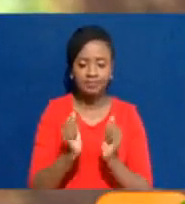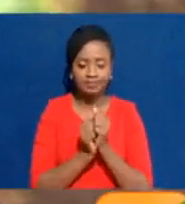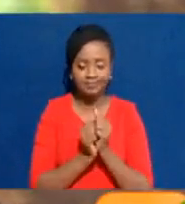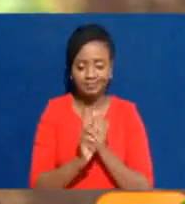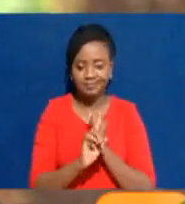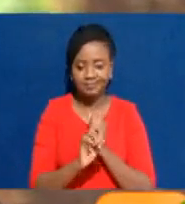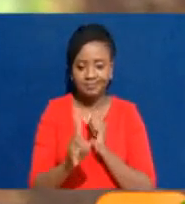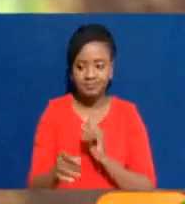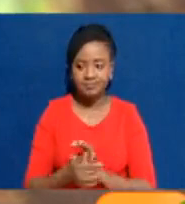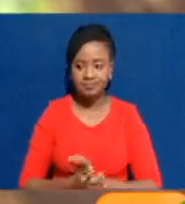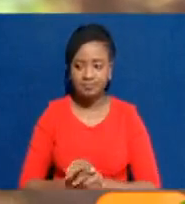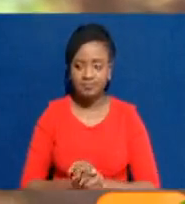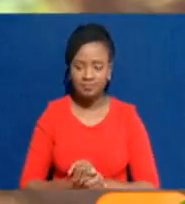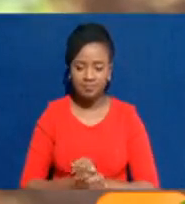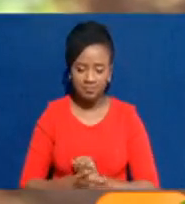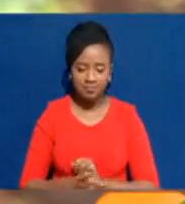for a farmer to get results